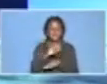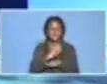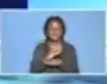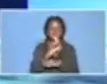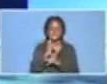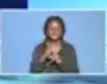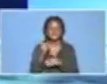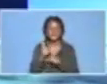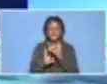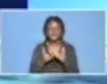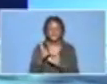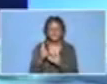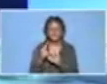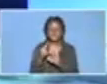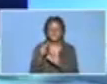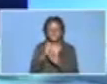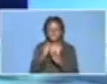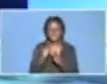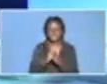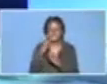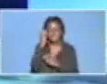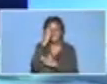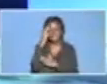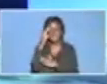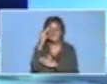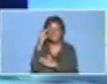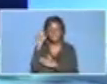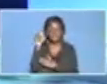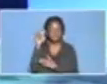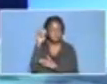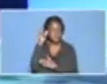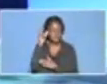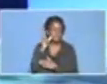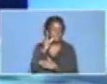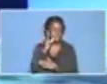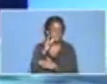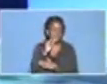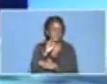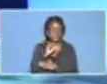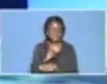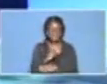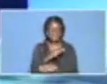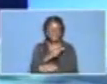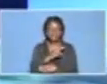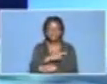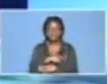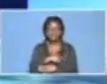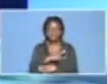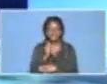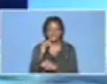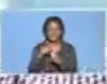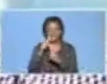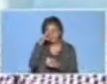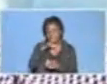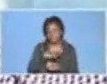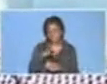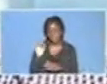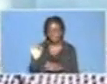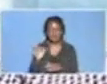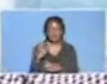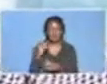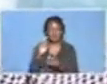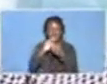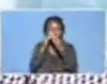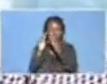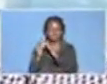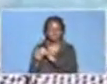Minister of Social Services and Urban Development, the Honorable Lisa Ramming, and Chairman of Urban Renewal, Stephen Dean. A